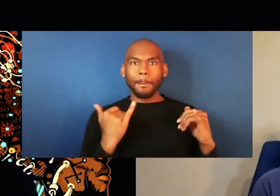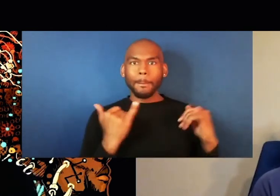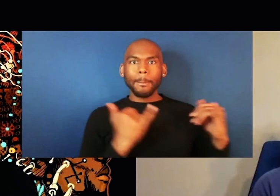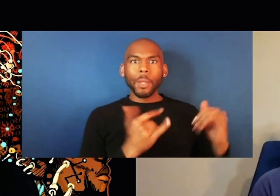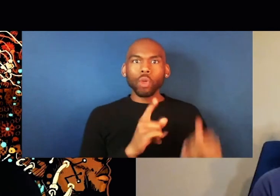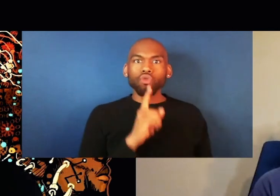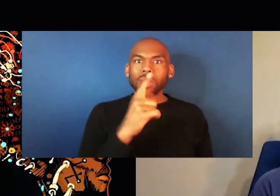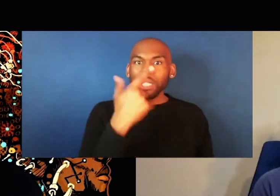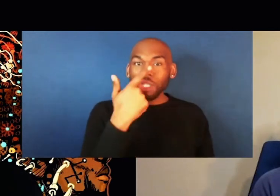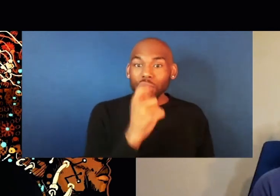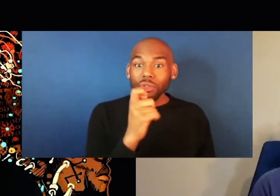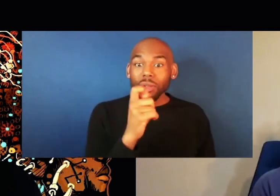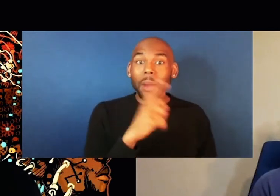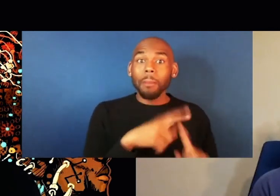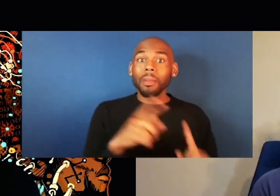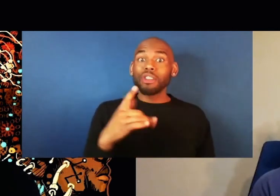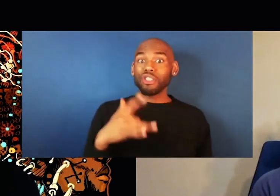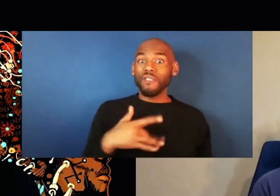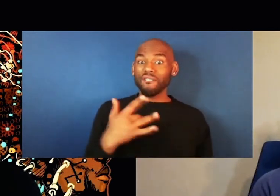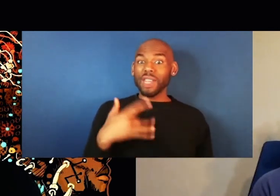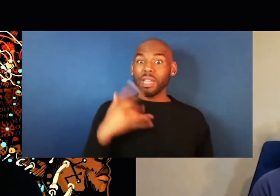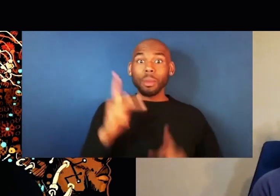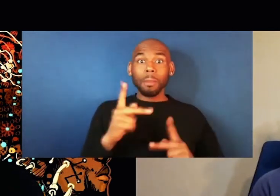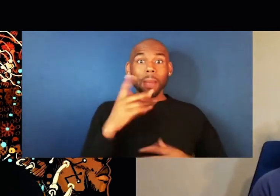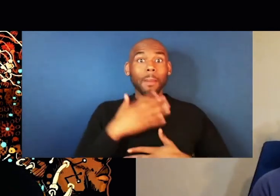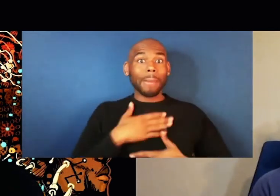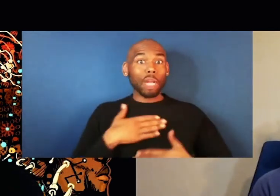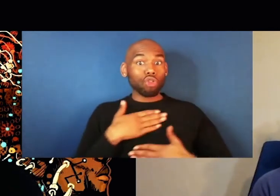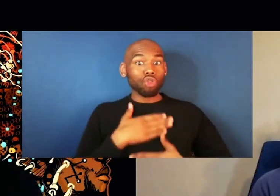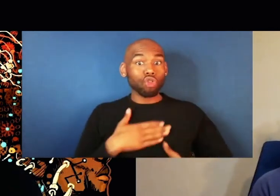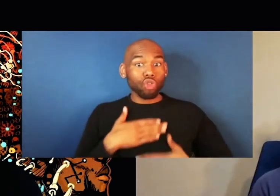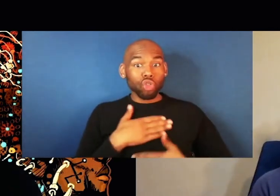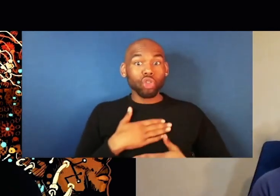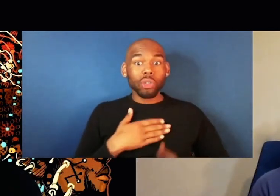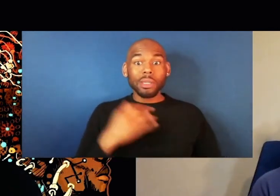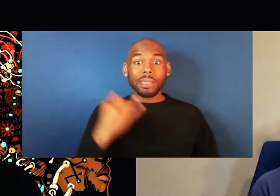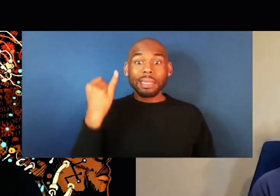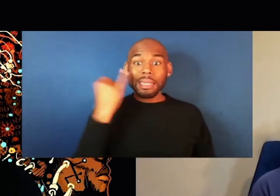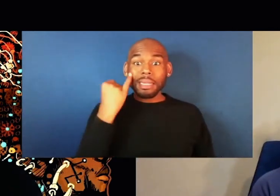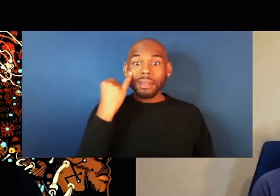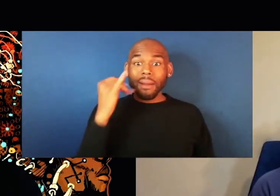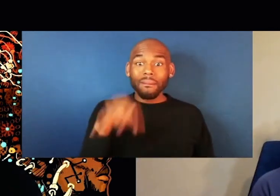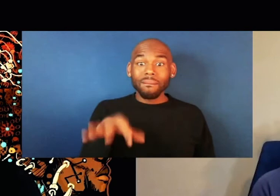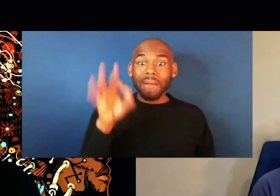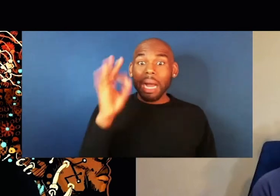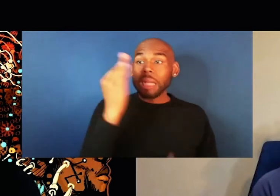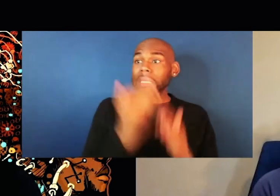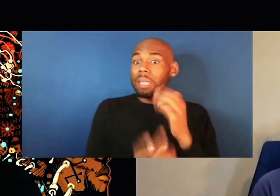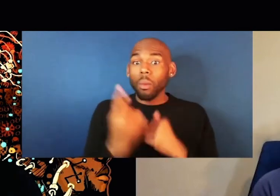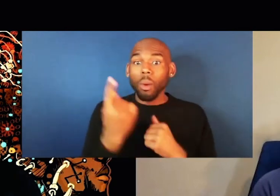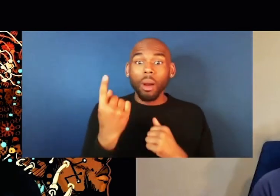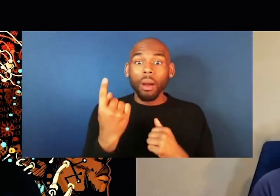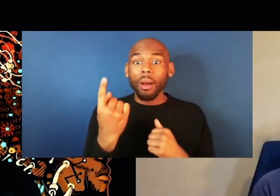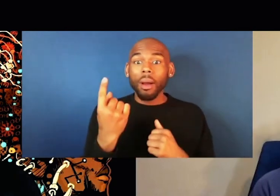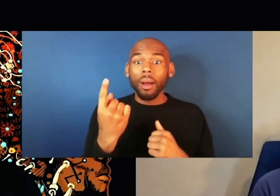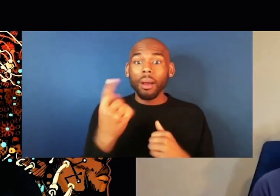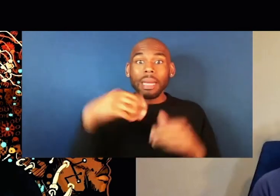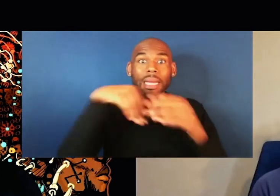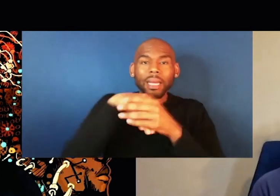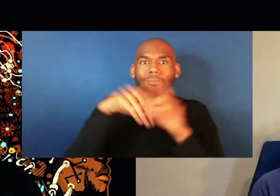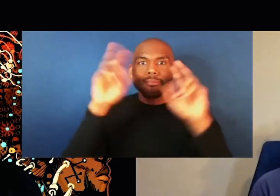you know what I'm saying? So it's a really interesting thing. But also she feels people's pleasure and stuff too. Like for instance, if she, you know, if she finds somebody,